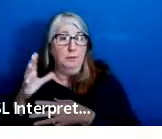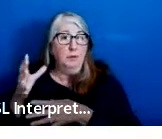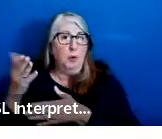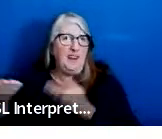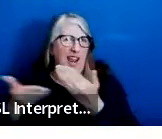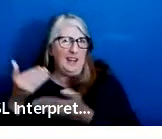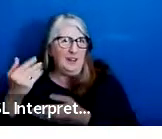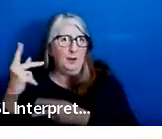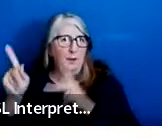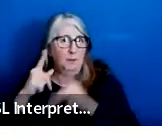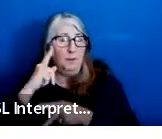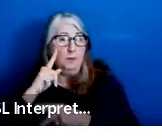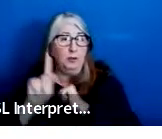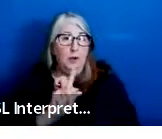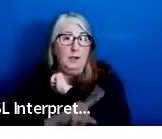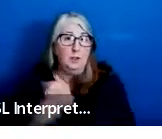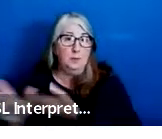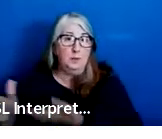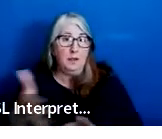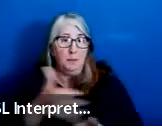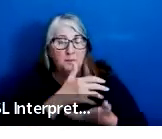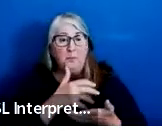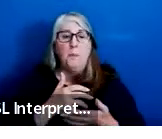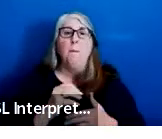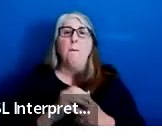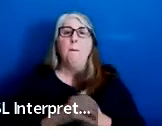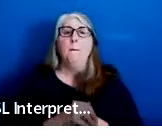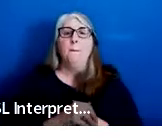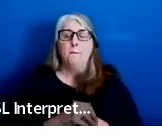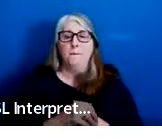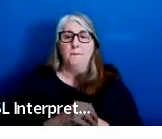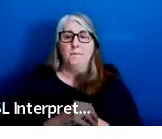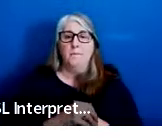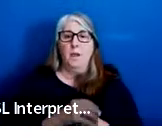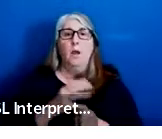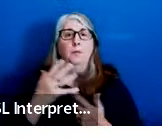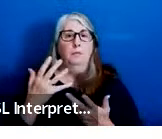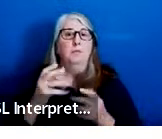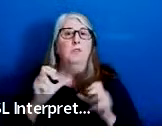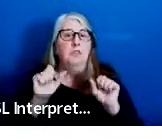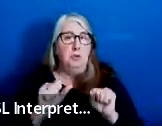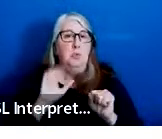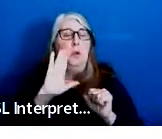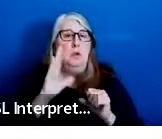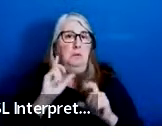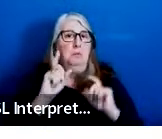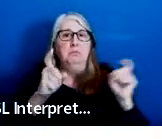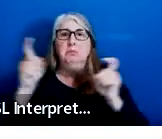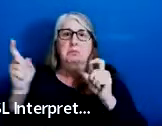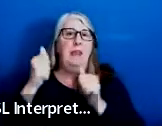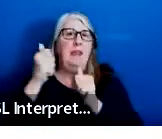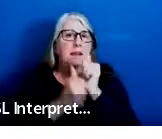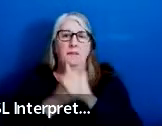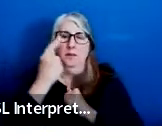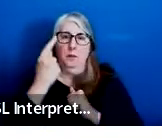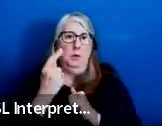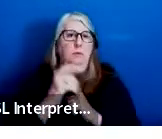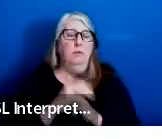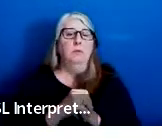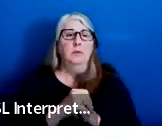the folks who are in other situations, we're seeing that we're trying to support our municipalities in joining the program. And in